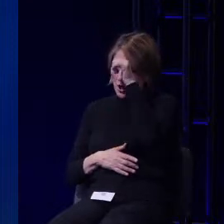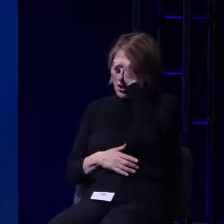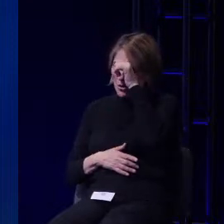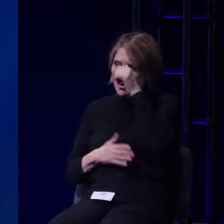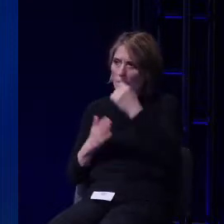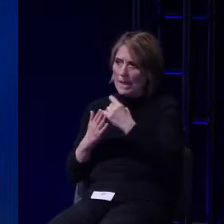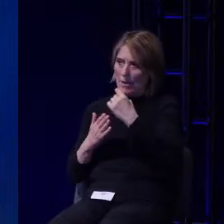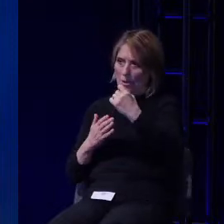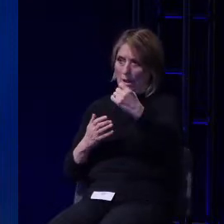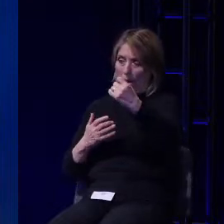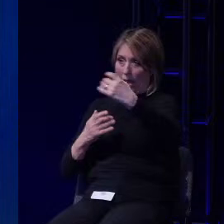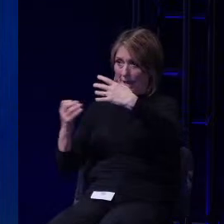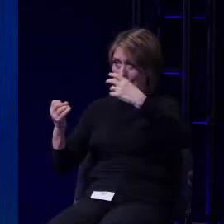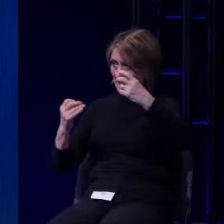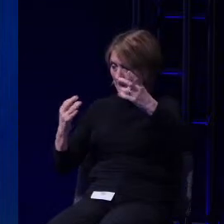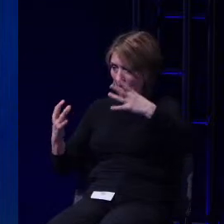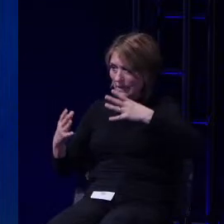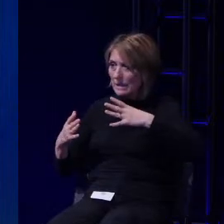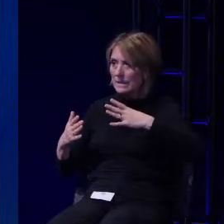shoot documentaries.